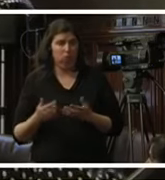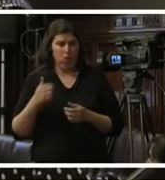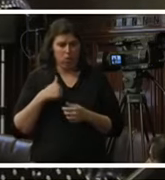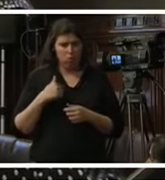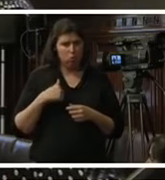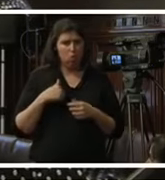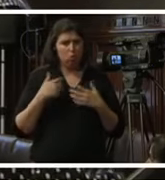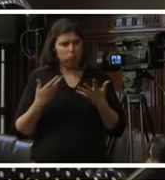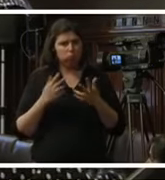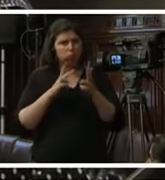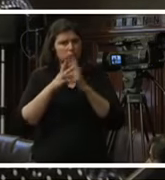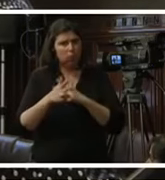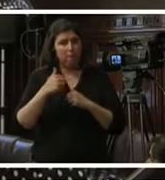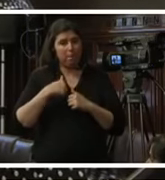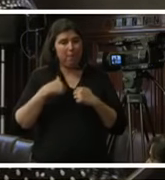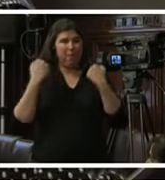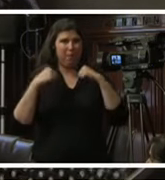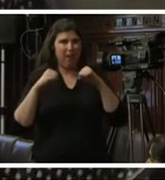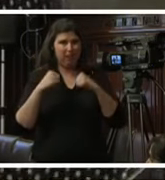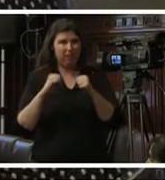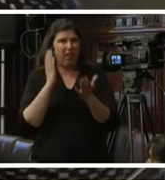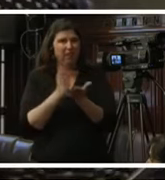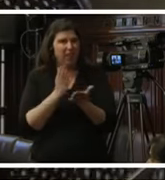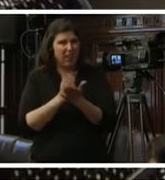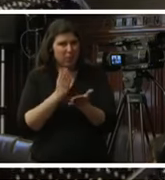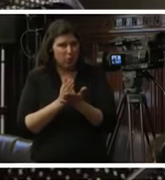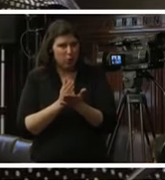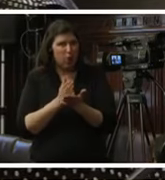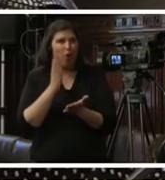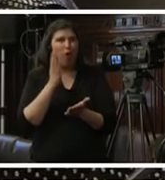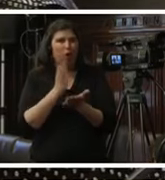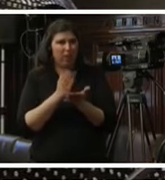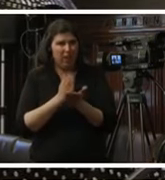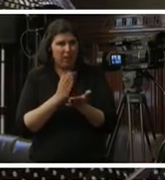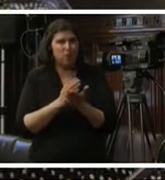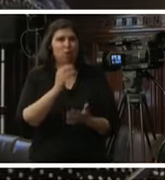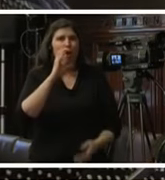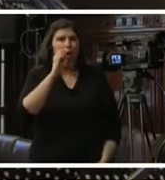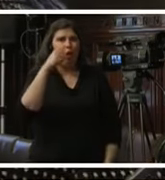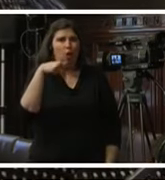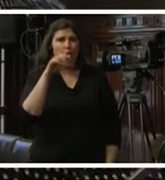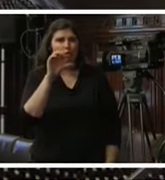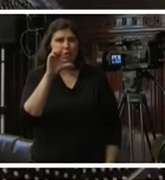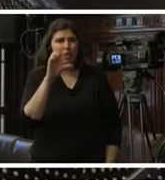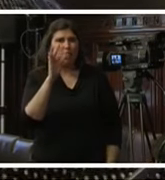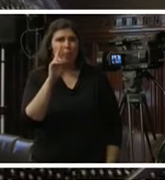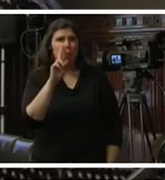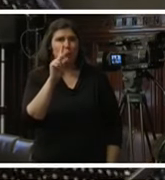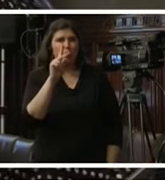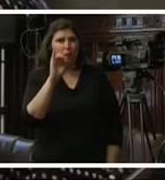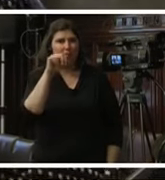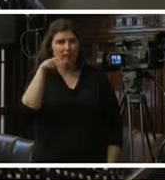position of it but I think our system being simpler